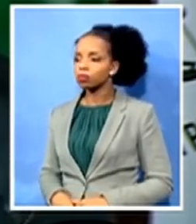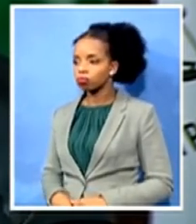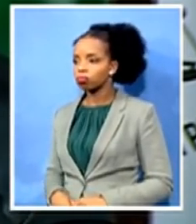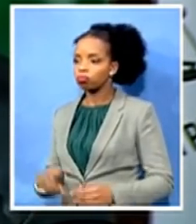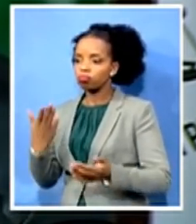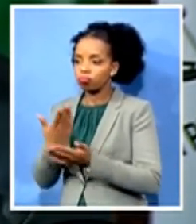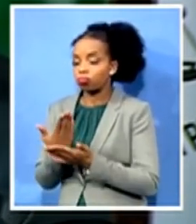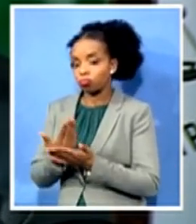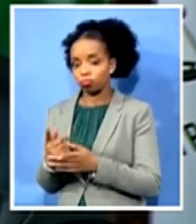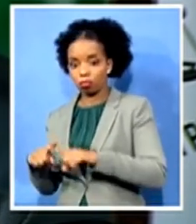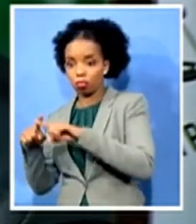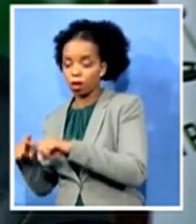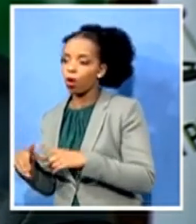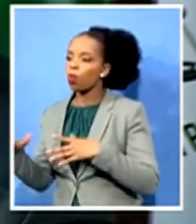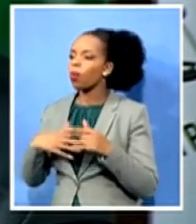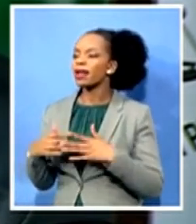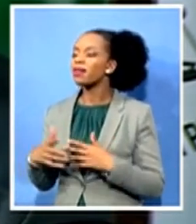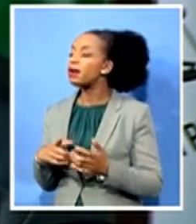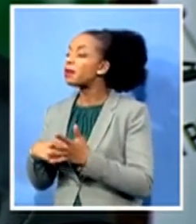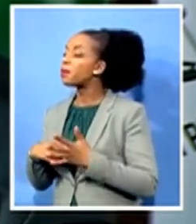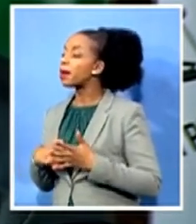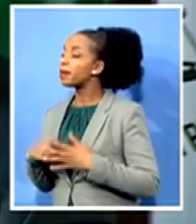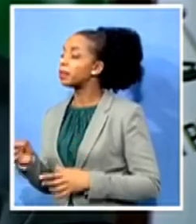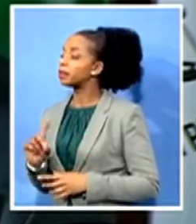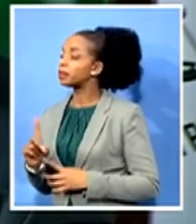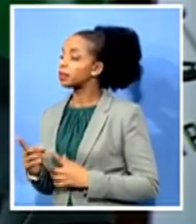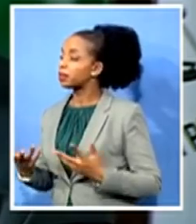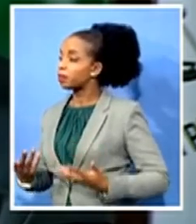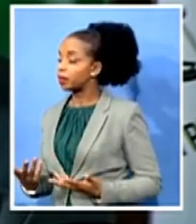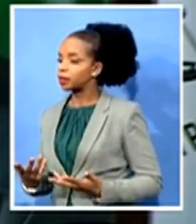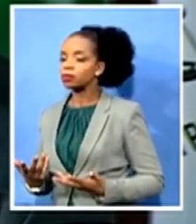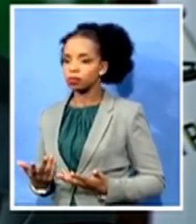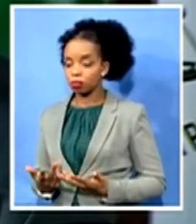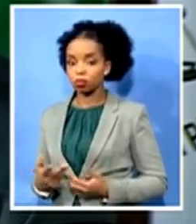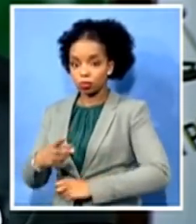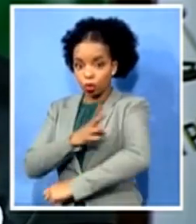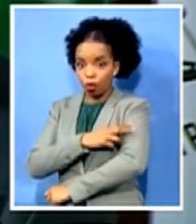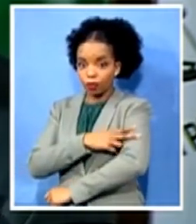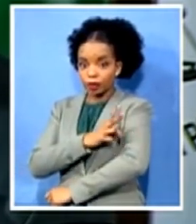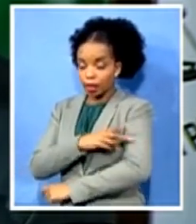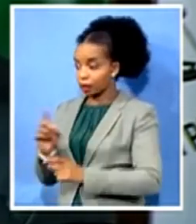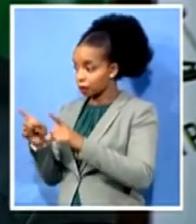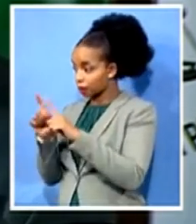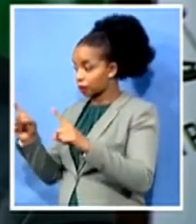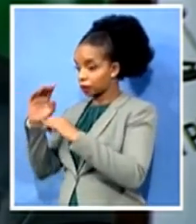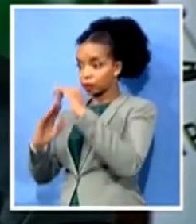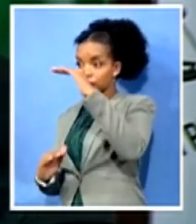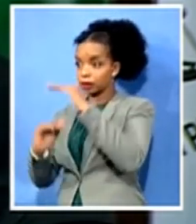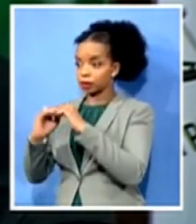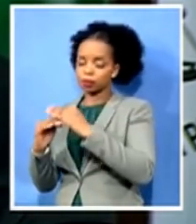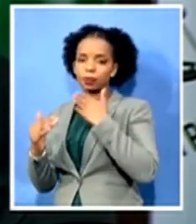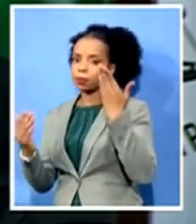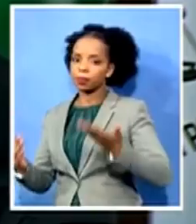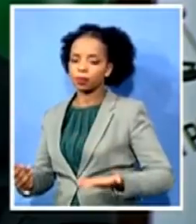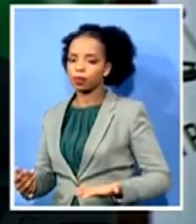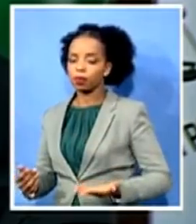requirements, the officials were not limited in any way in terms of who they could put on the